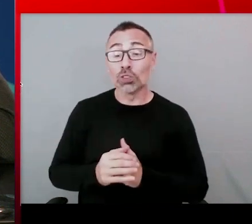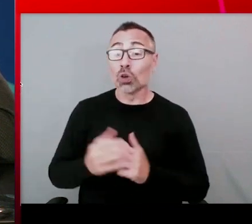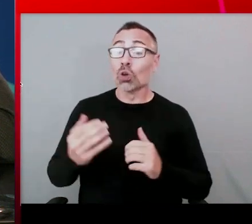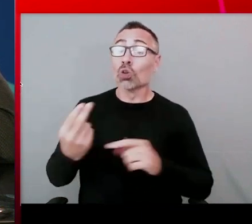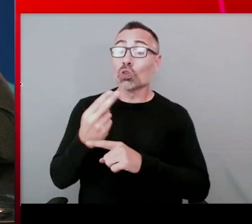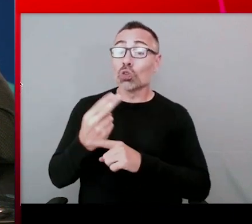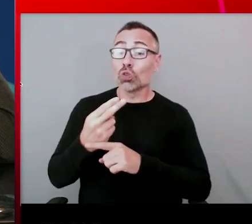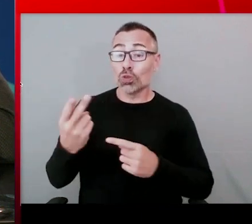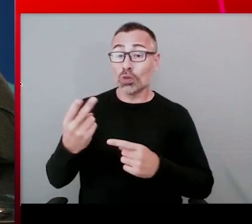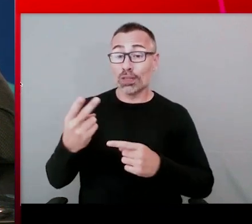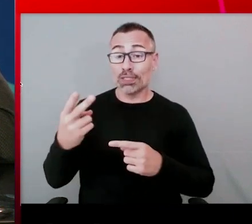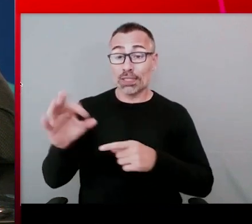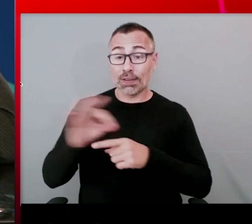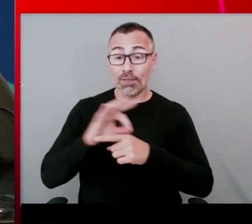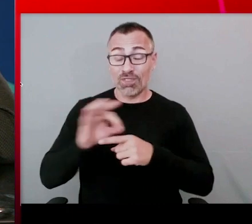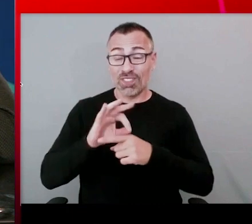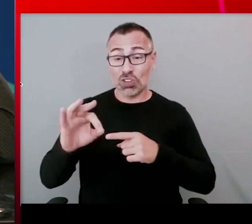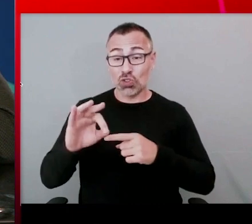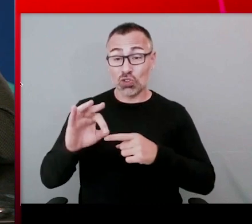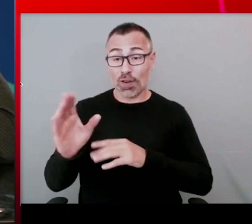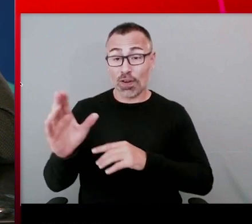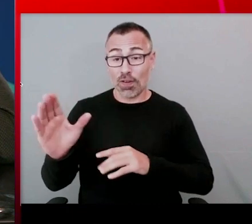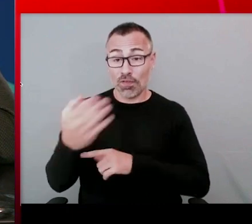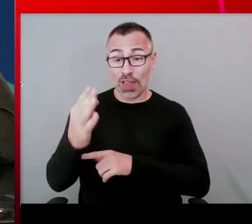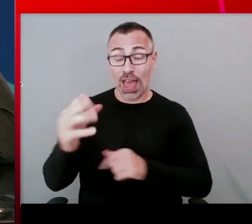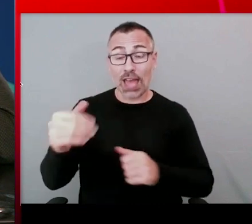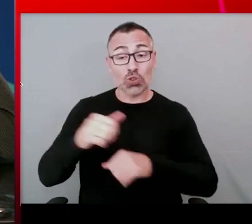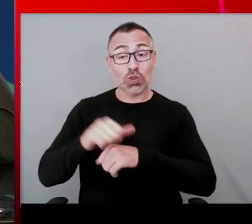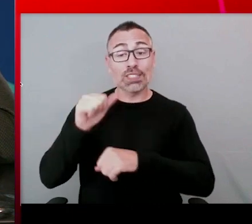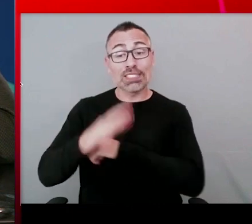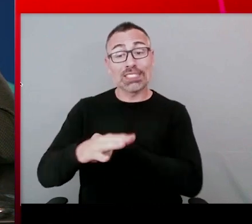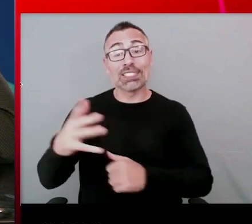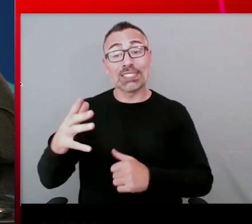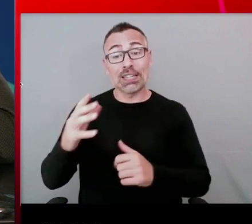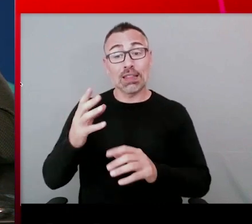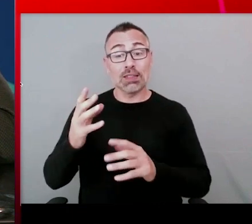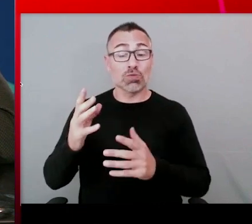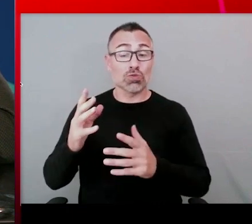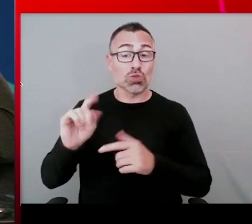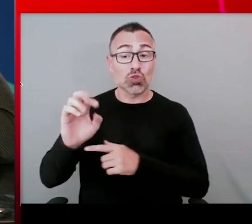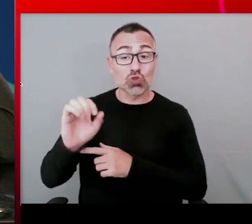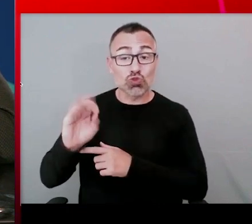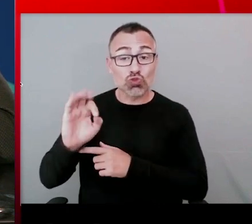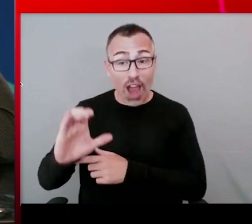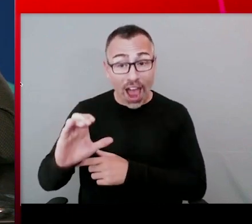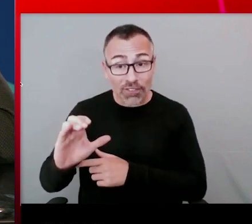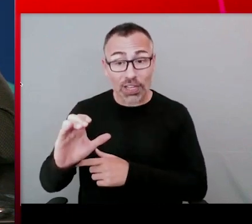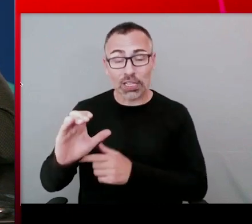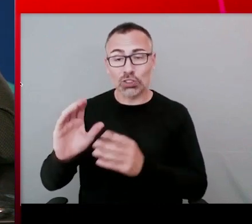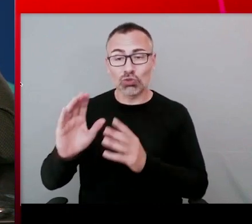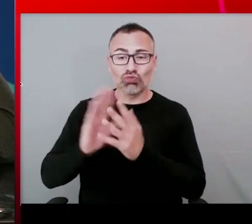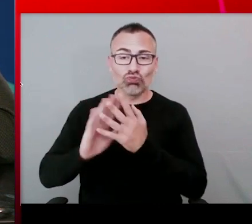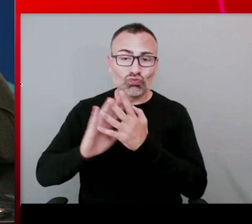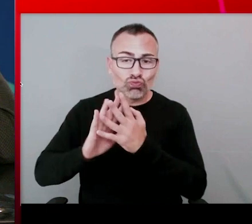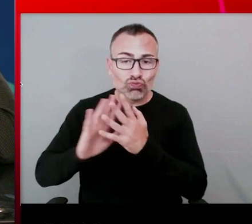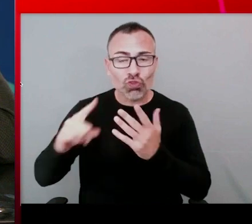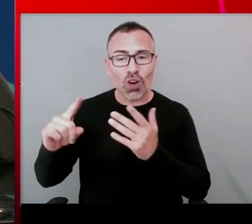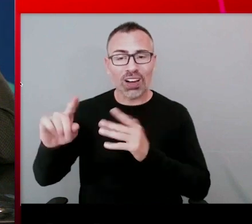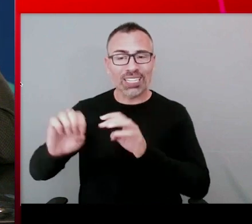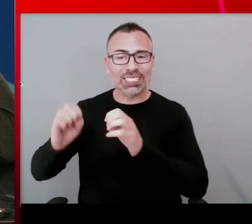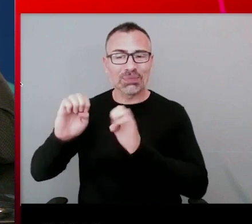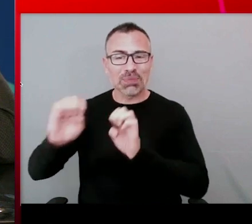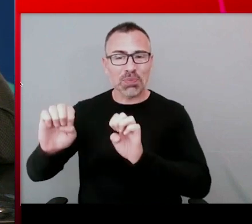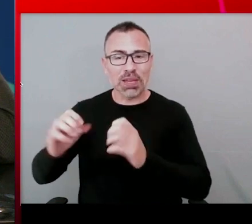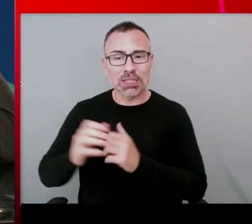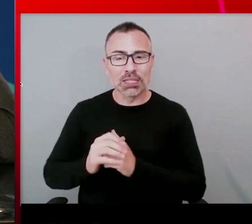we call dark traffic and test something. And just to demystify a little bit the concept of experimentation, you can experiment without running a